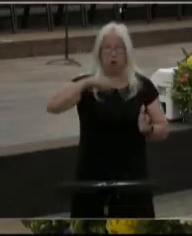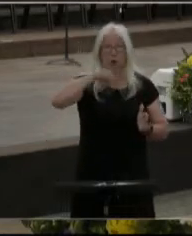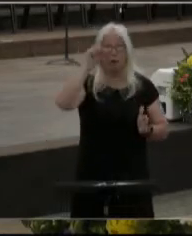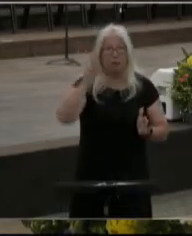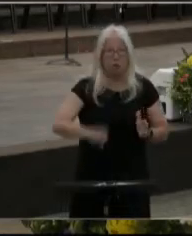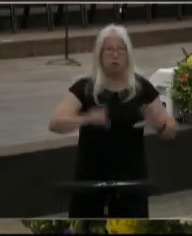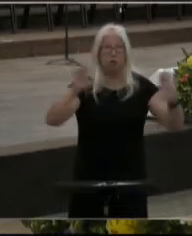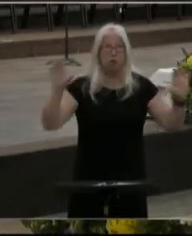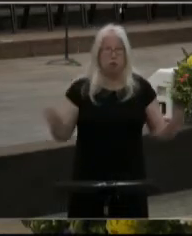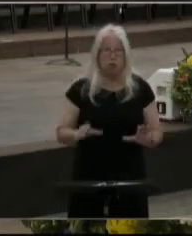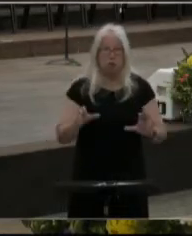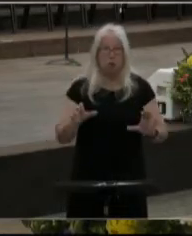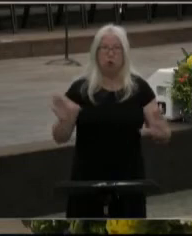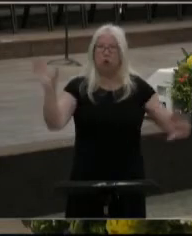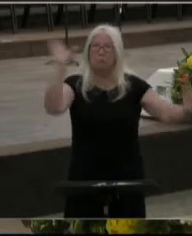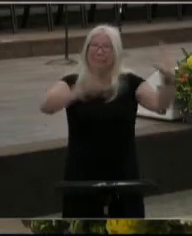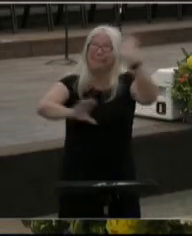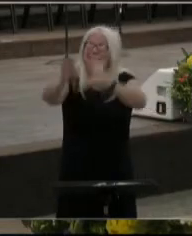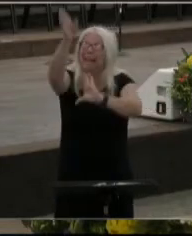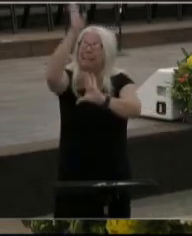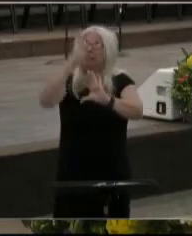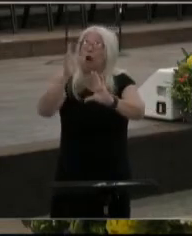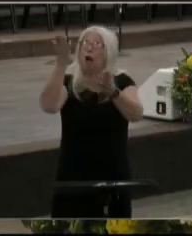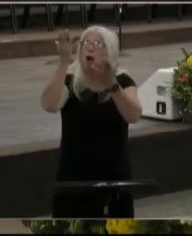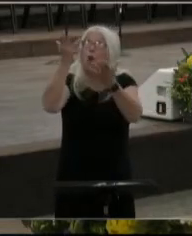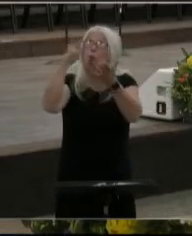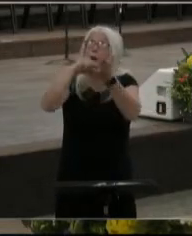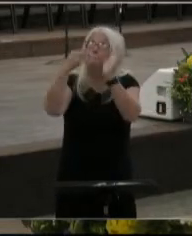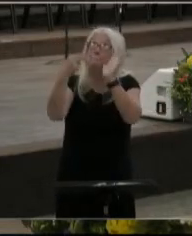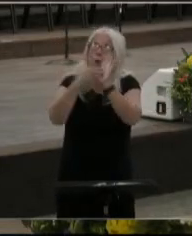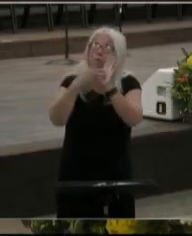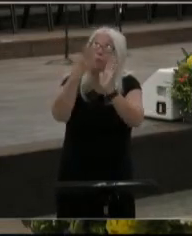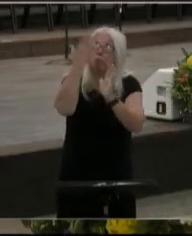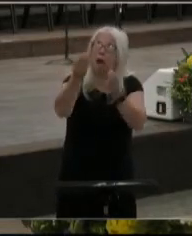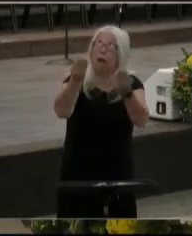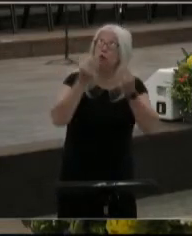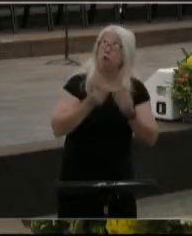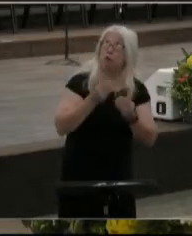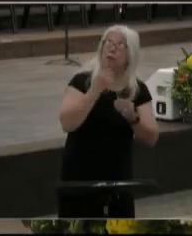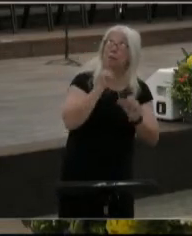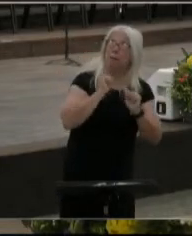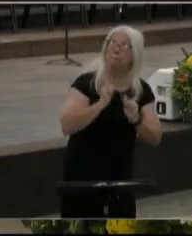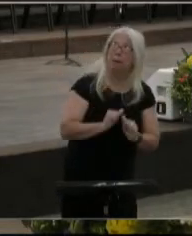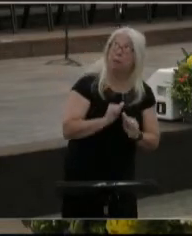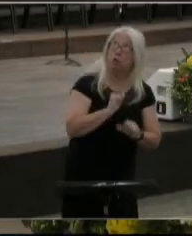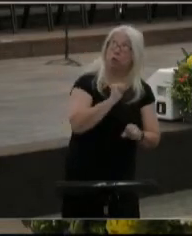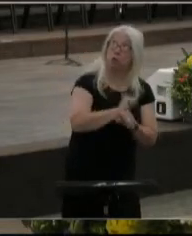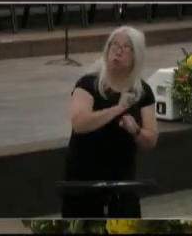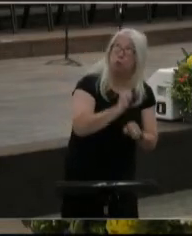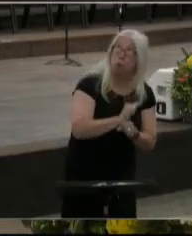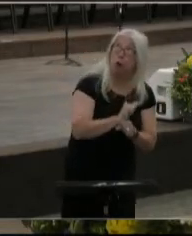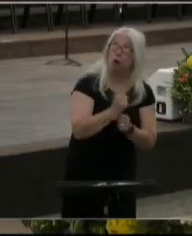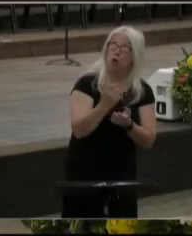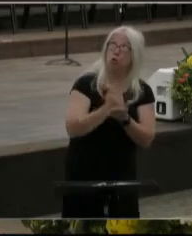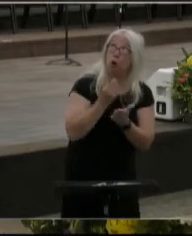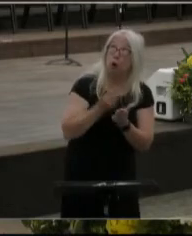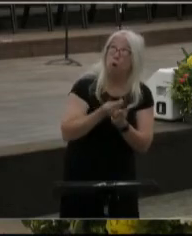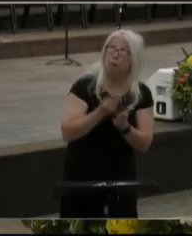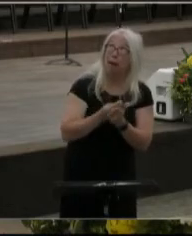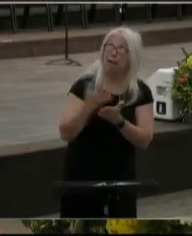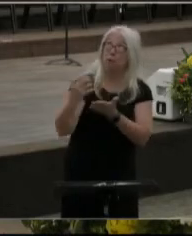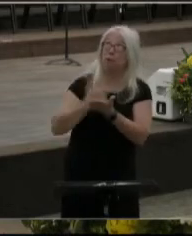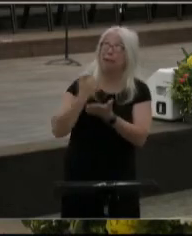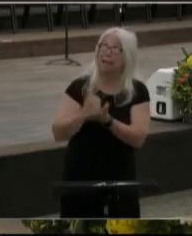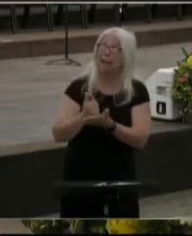must do is we must seek and ask God, God, what is the purpose of why you've given me the ability to work, to earn wealth, to